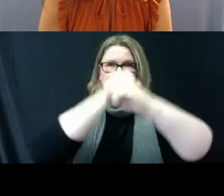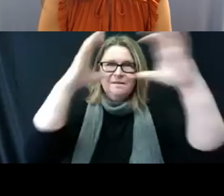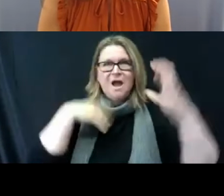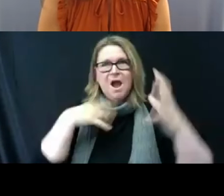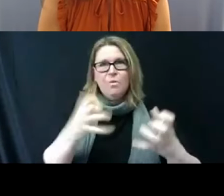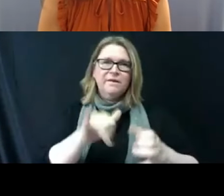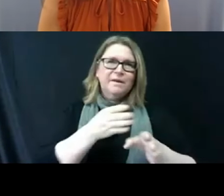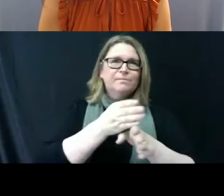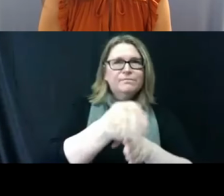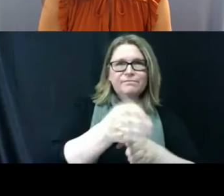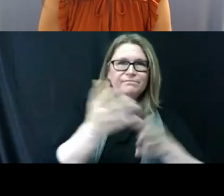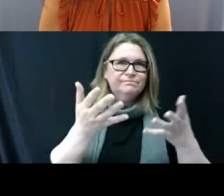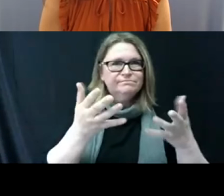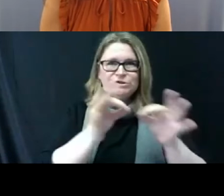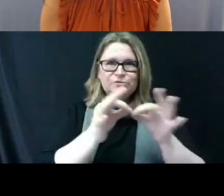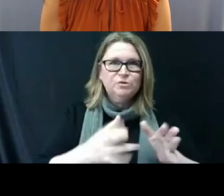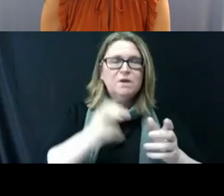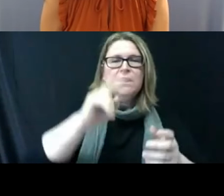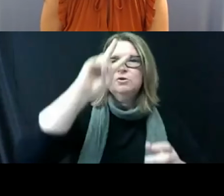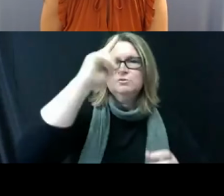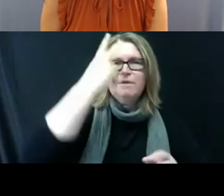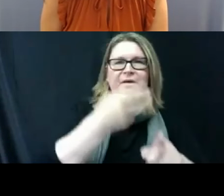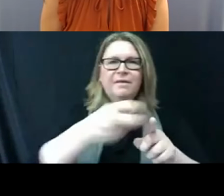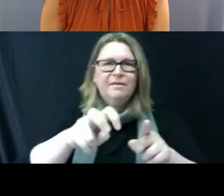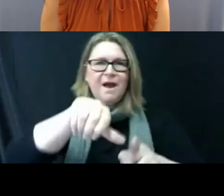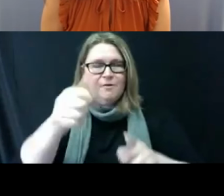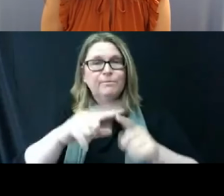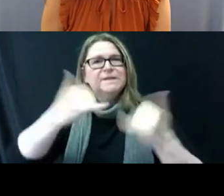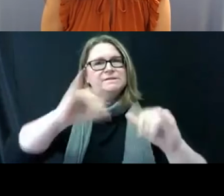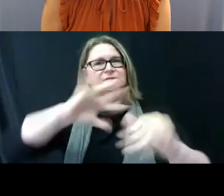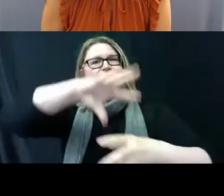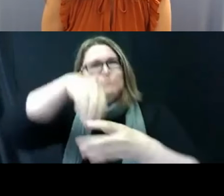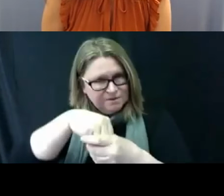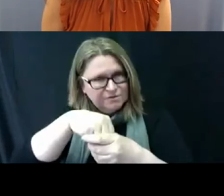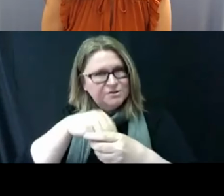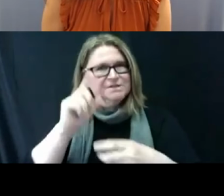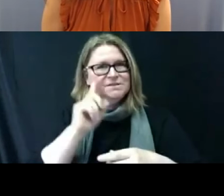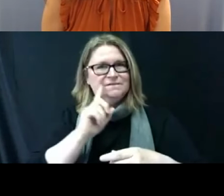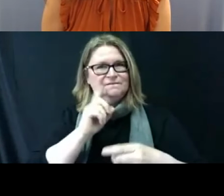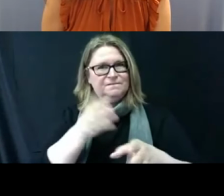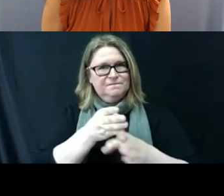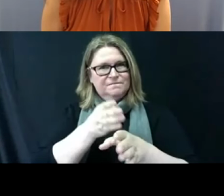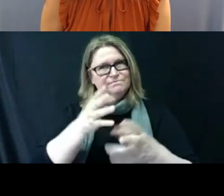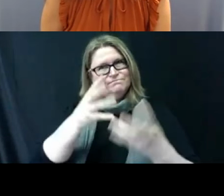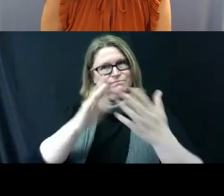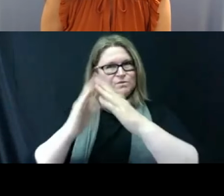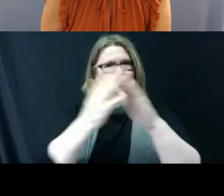opportunities that involve sign language. And I'll give you the big picture. So if you decide